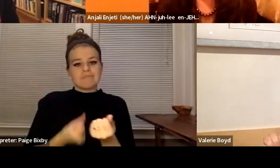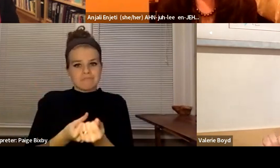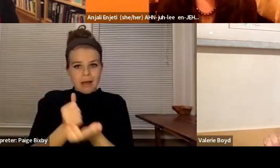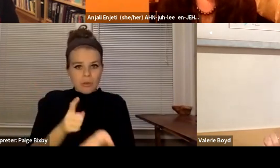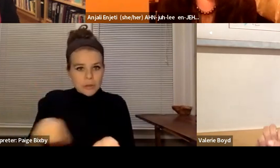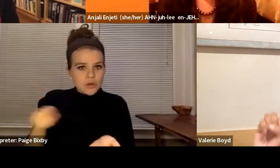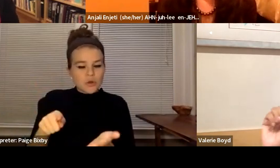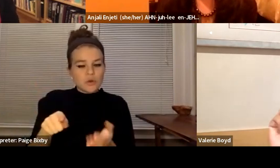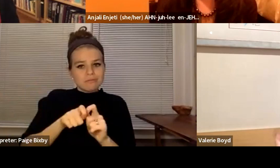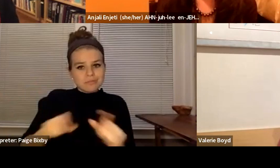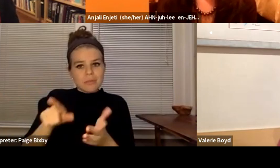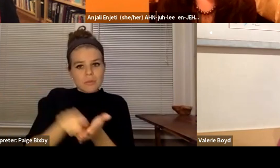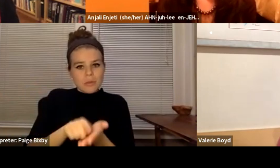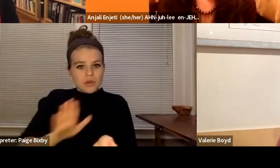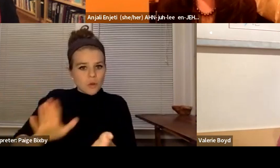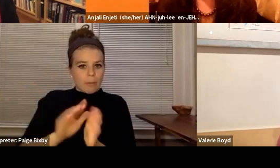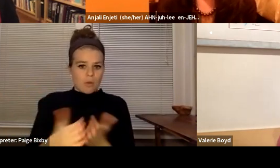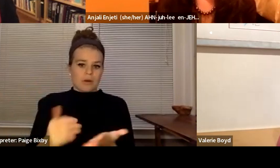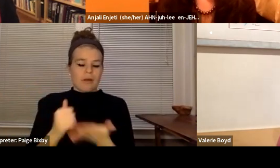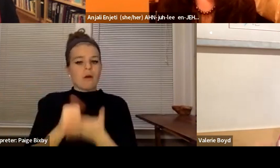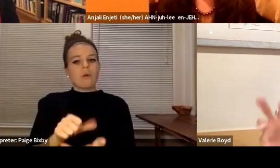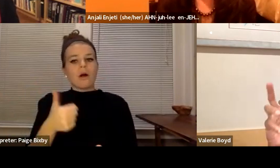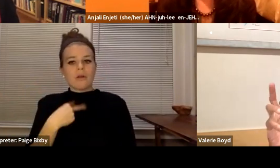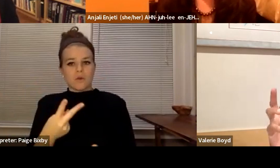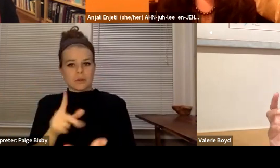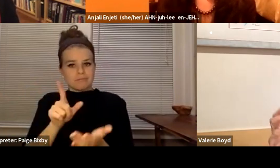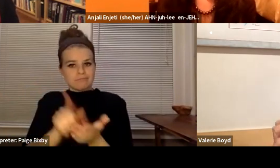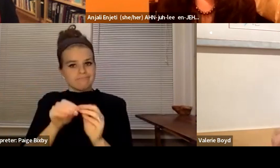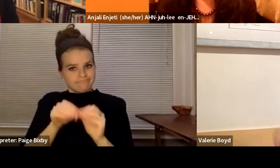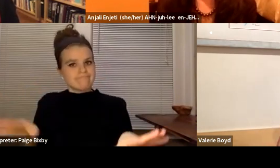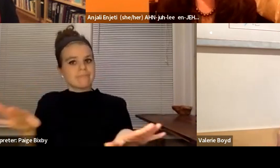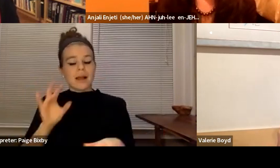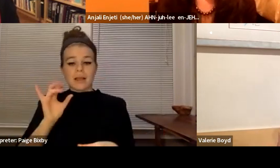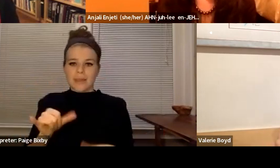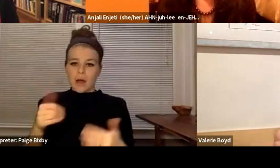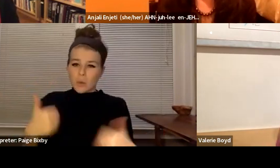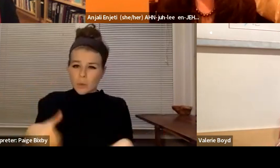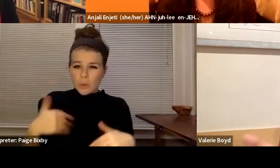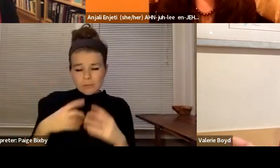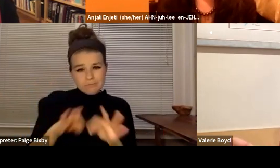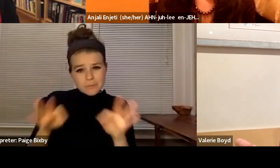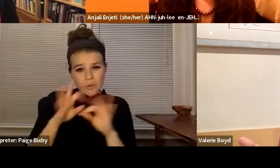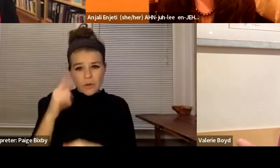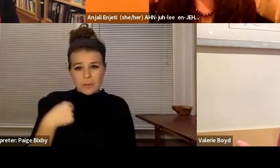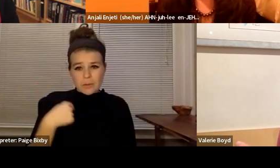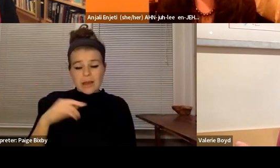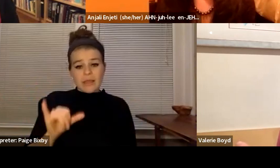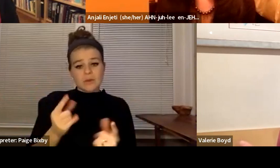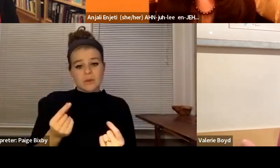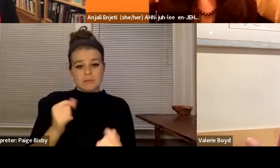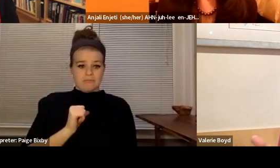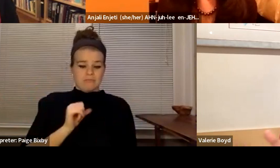out. I can help get these other voices out. And that is so important to me. That's also what I do as a